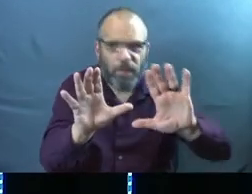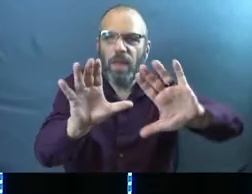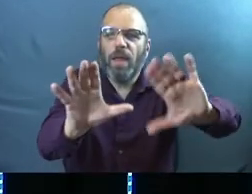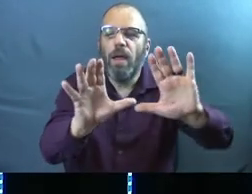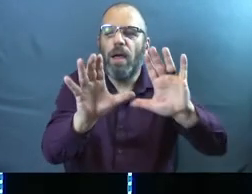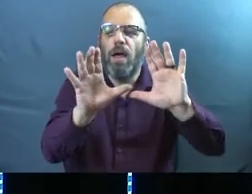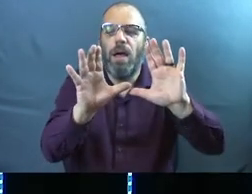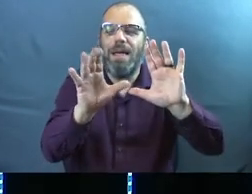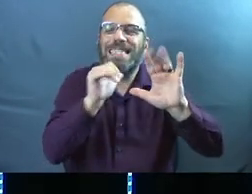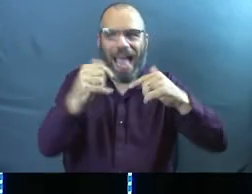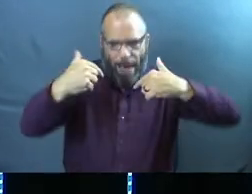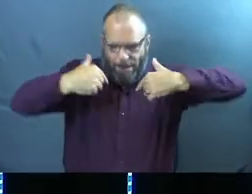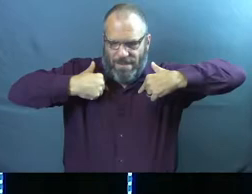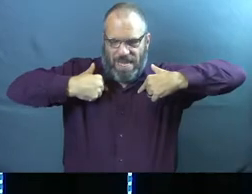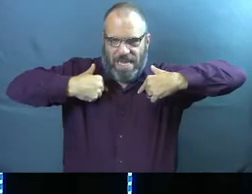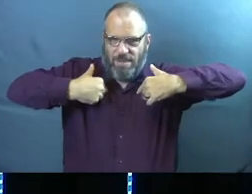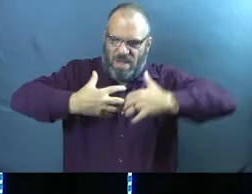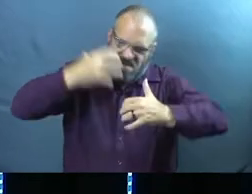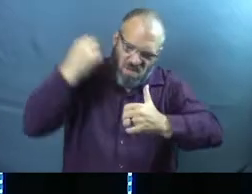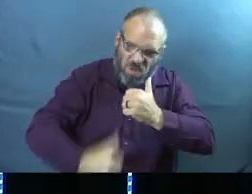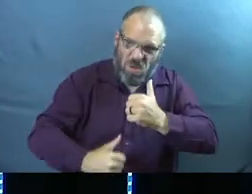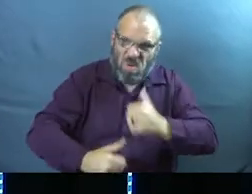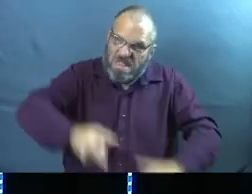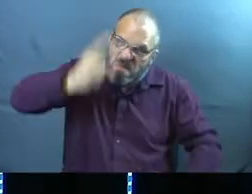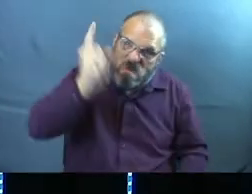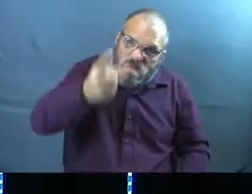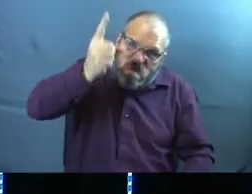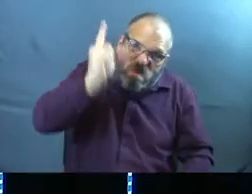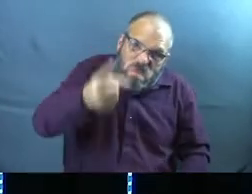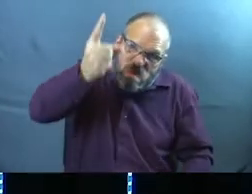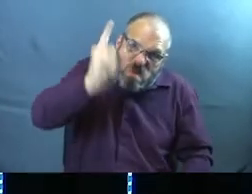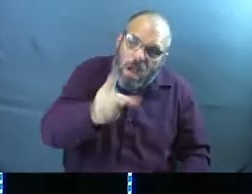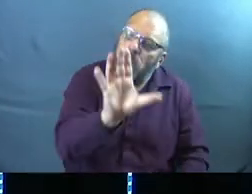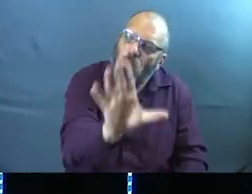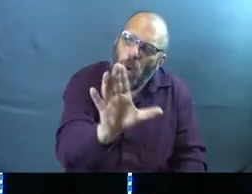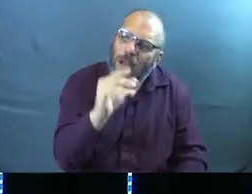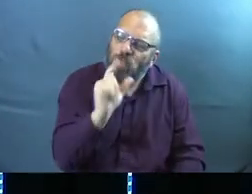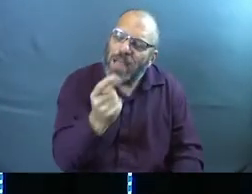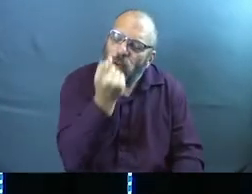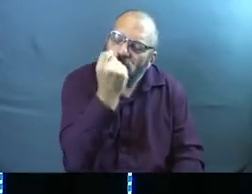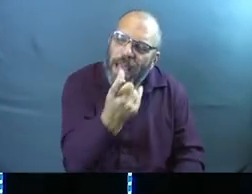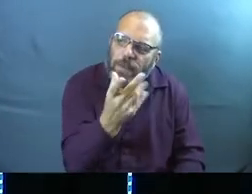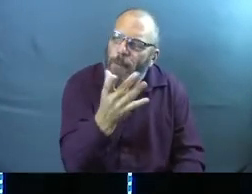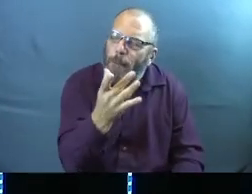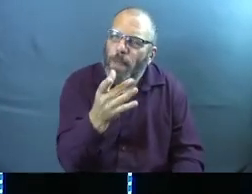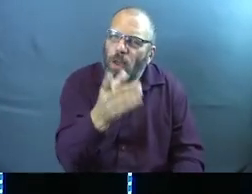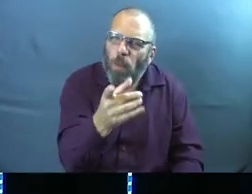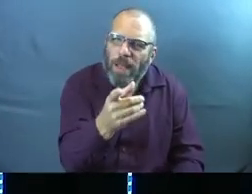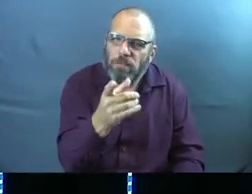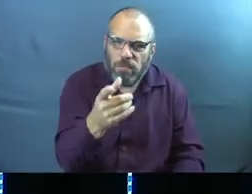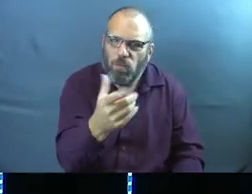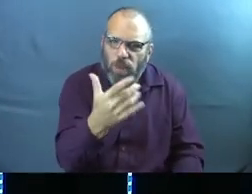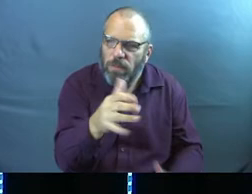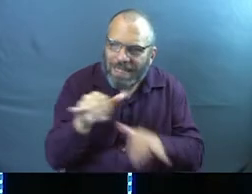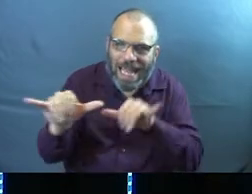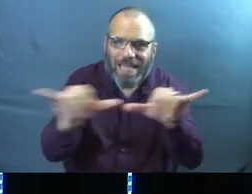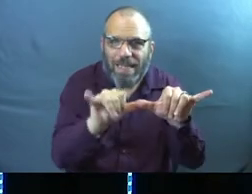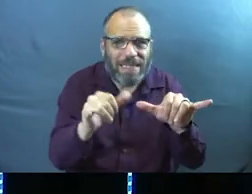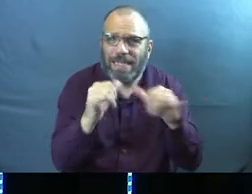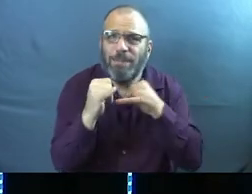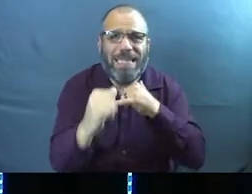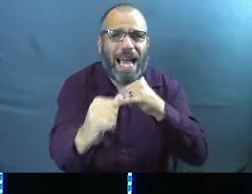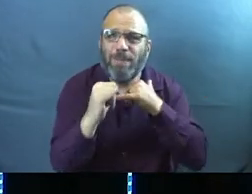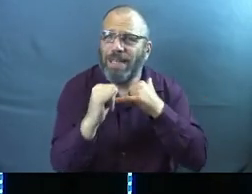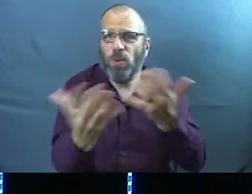know this is not me being harsh. This is not me beating on you. This is me trying to understand where we're all at because I'm right there with